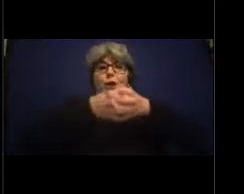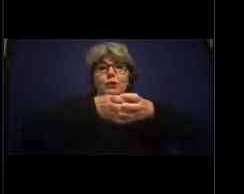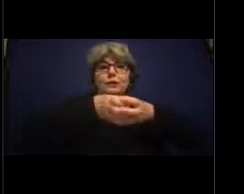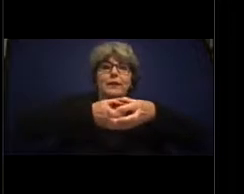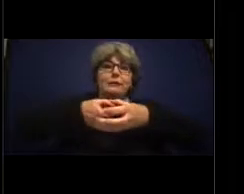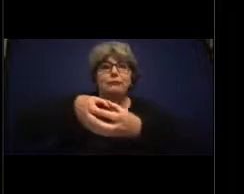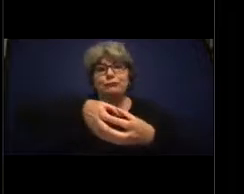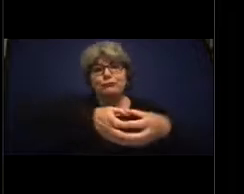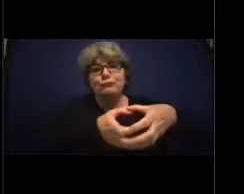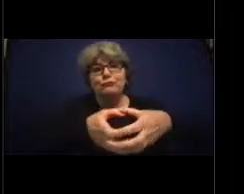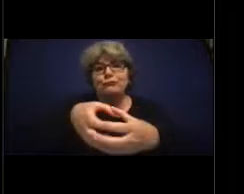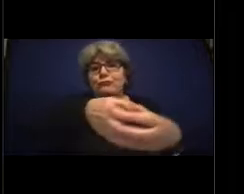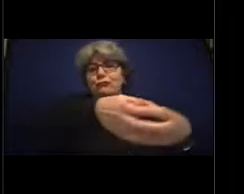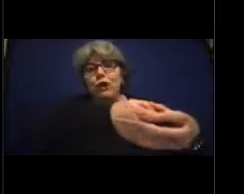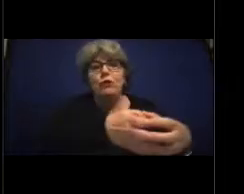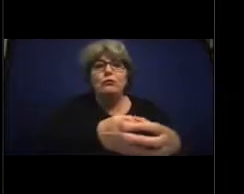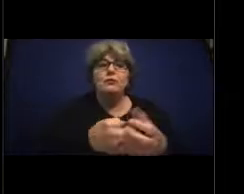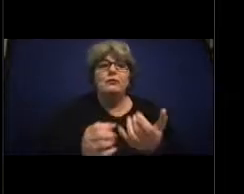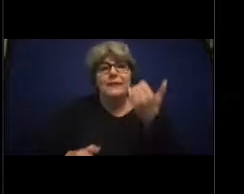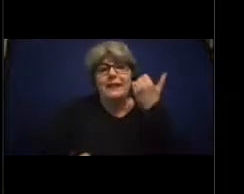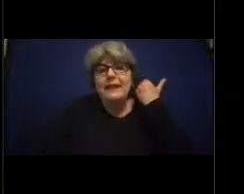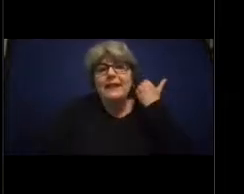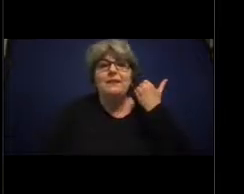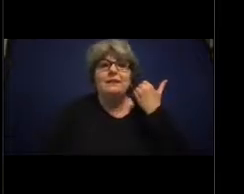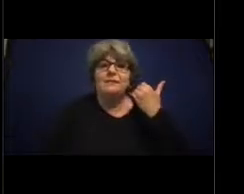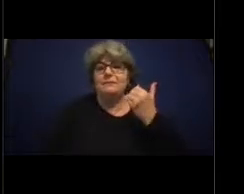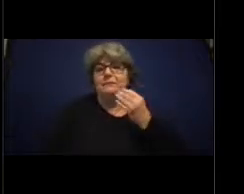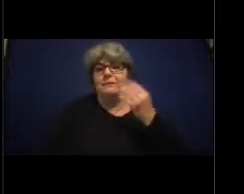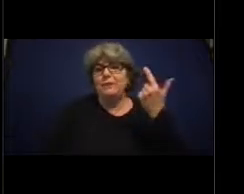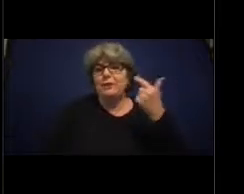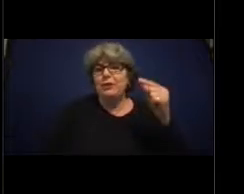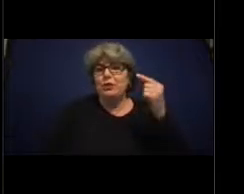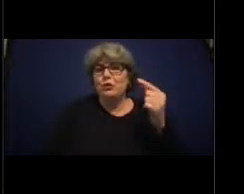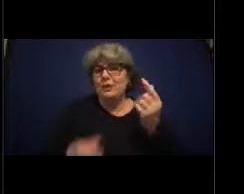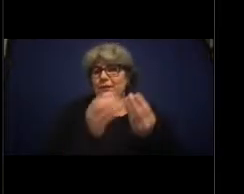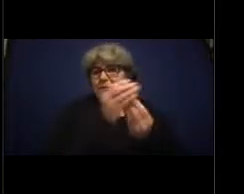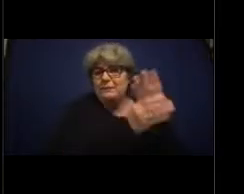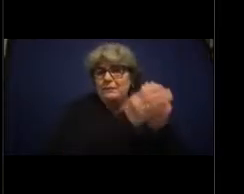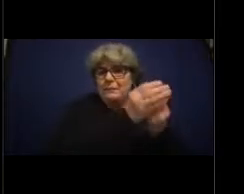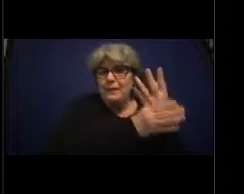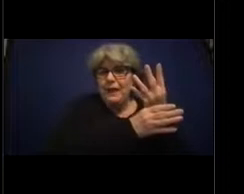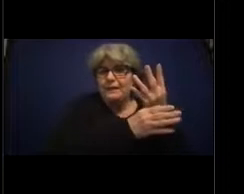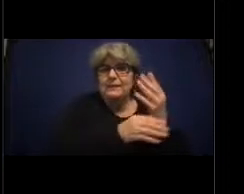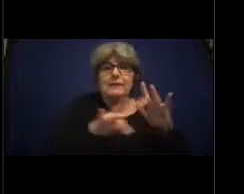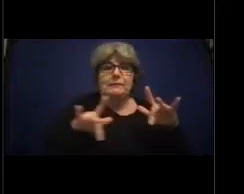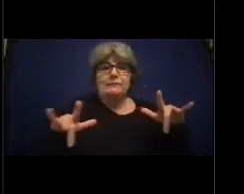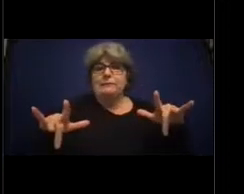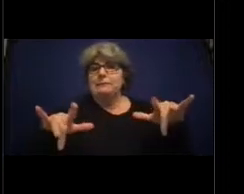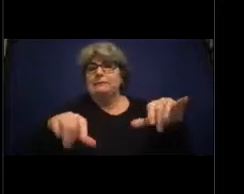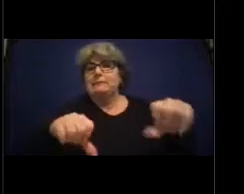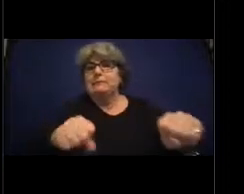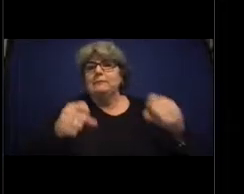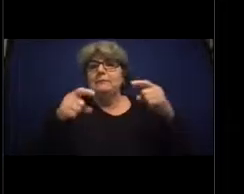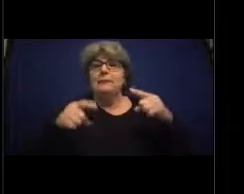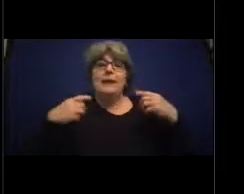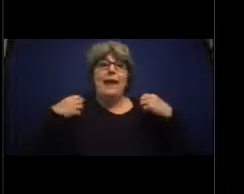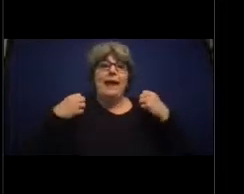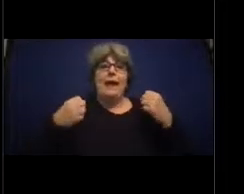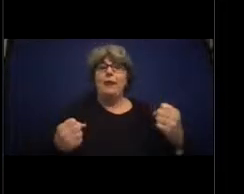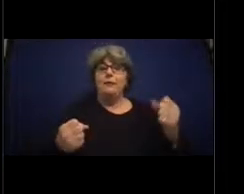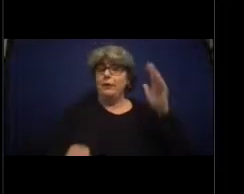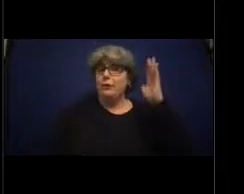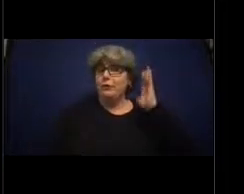of the seafloor, and they chew up the kelp, and that's what they eat. And so we get these kind of barrens where these healthy kelp forests used to